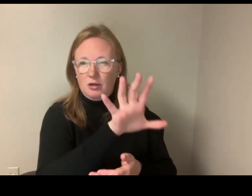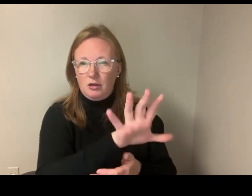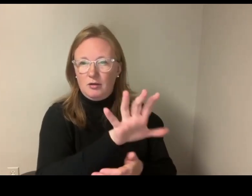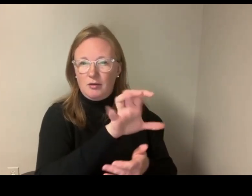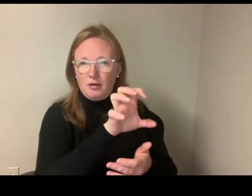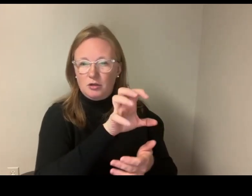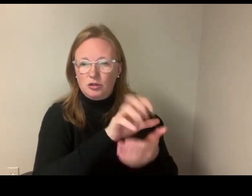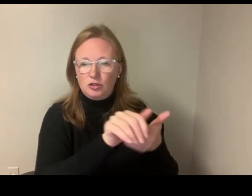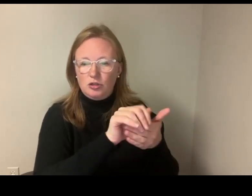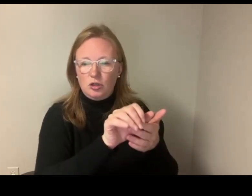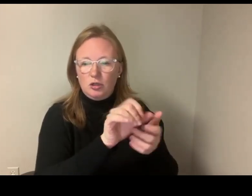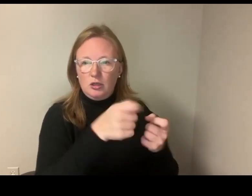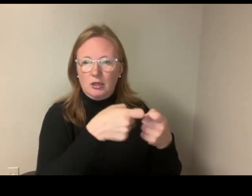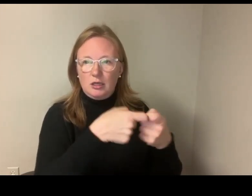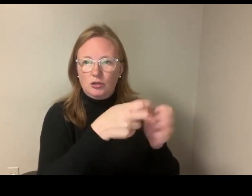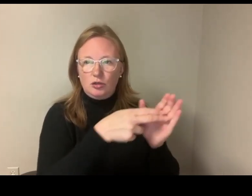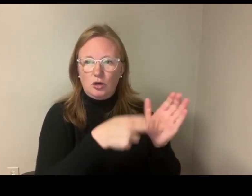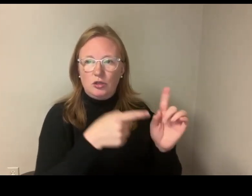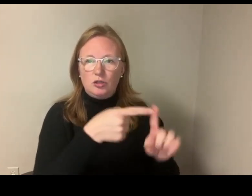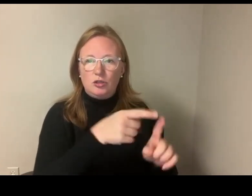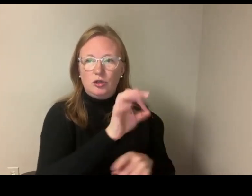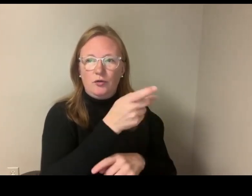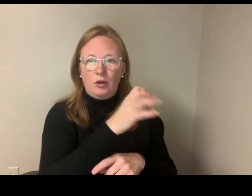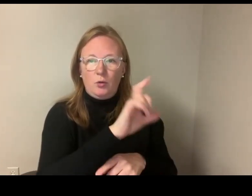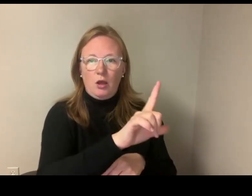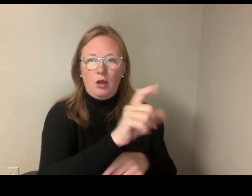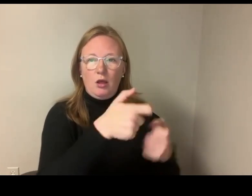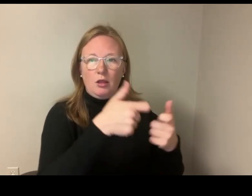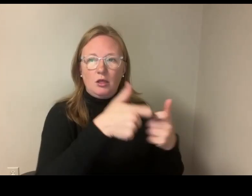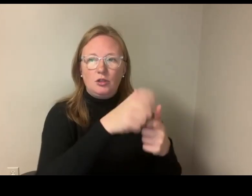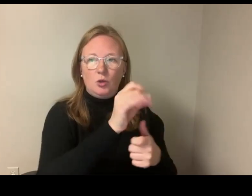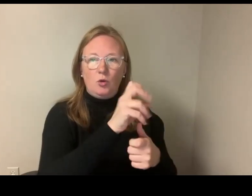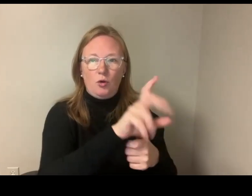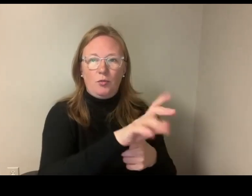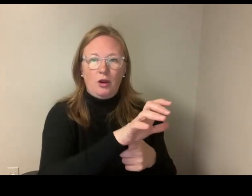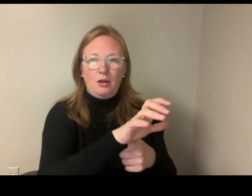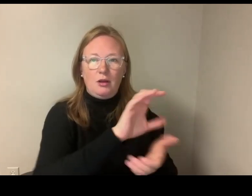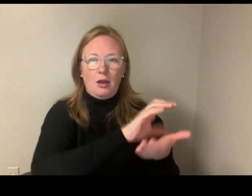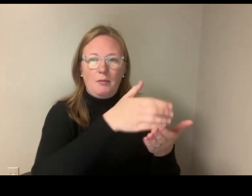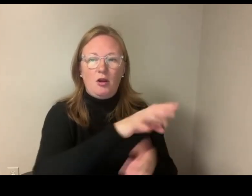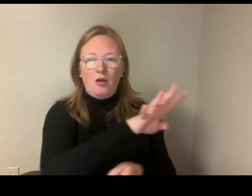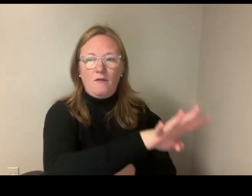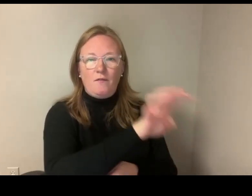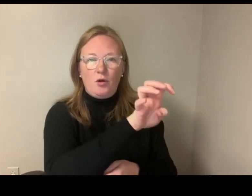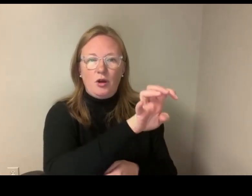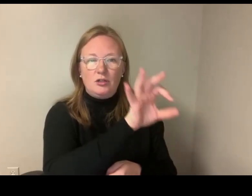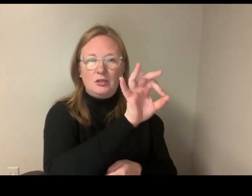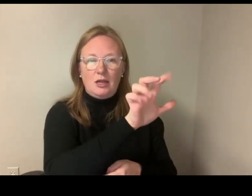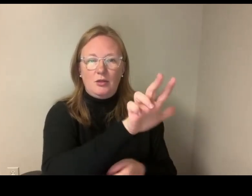$2,280,500 and an electrical contract to Frankel Electric Incorporated in the amount of